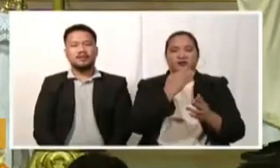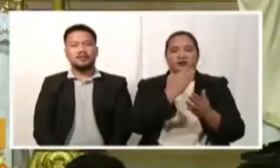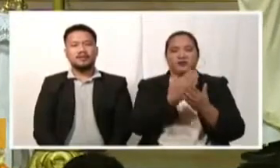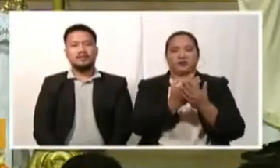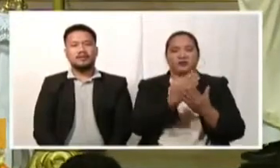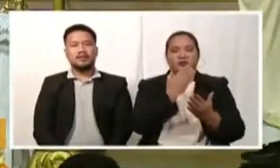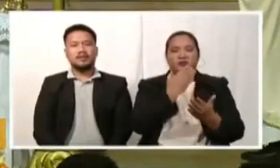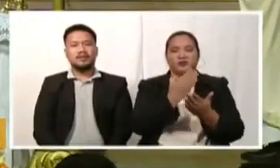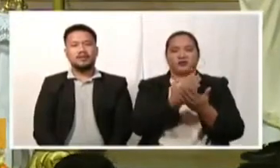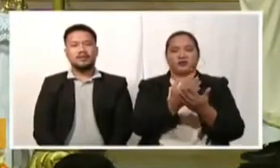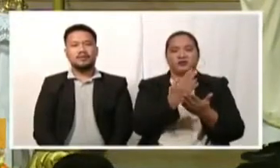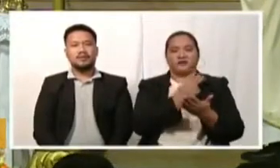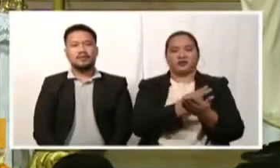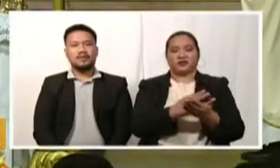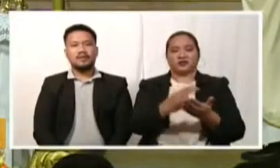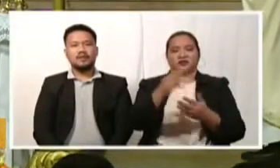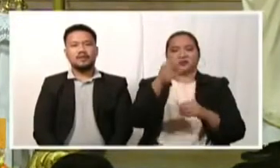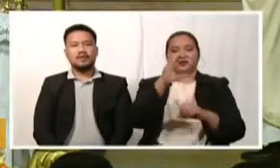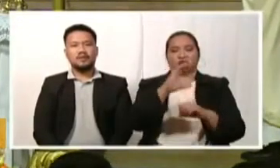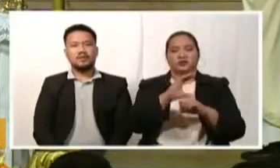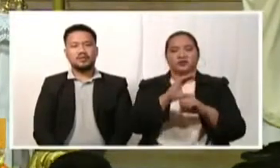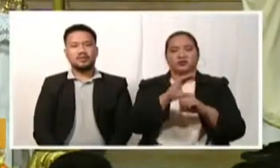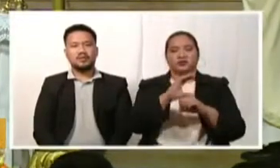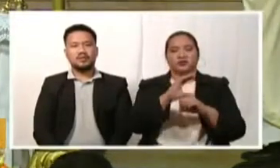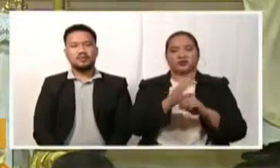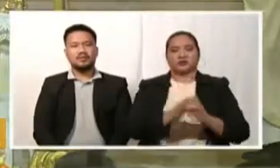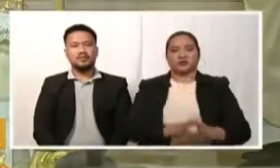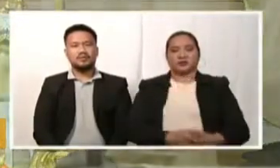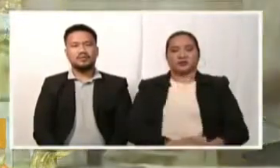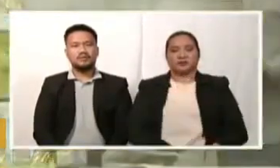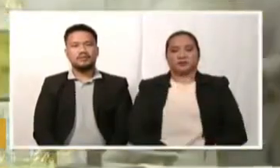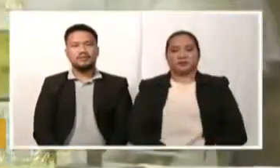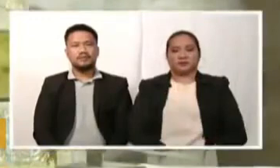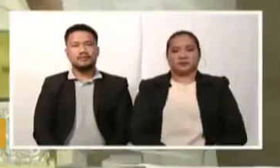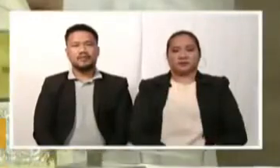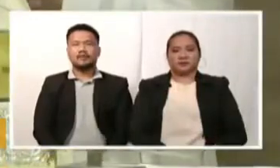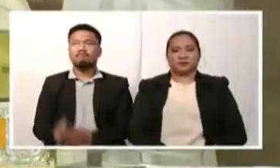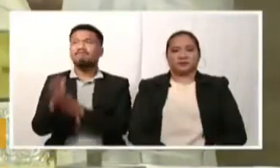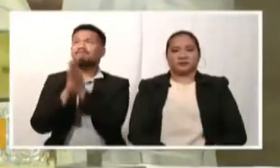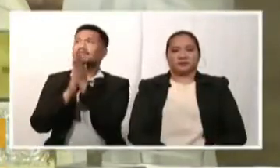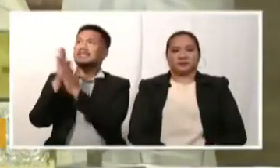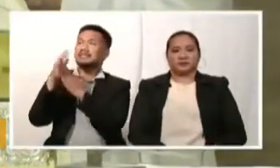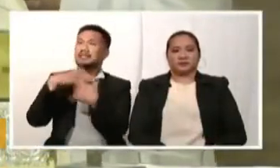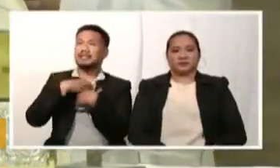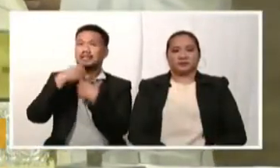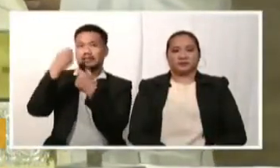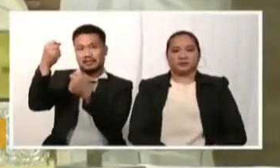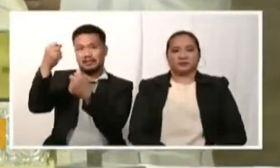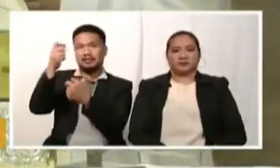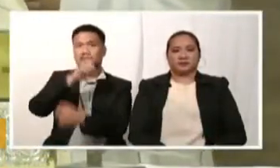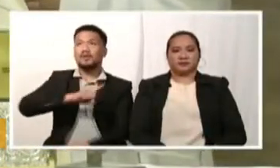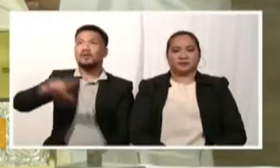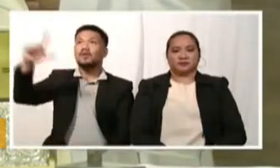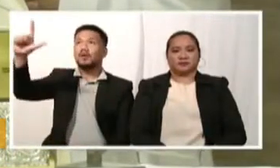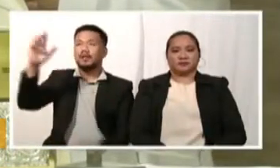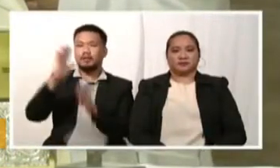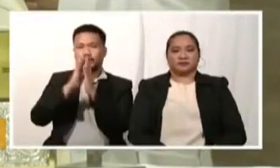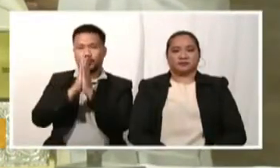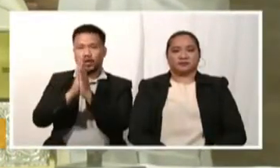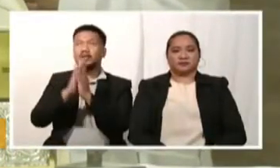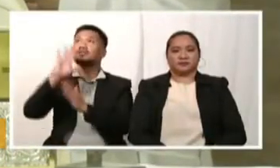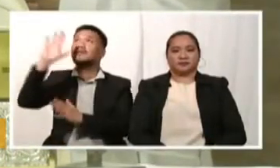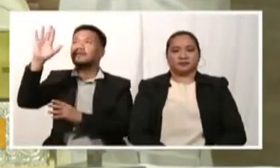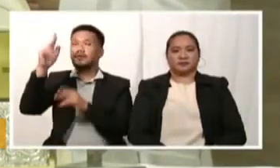for our good and the good of all His holy Church. Accept, we ask, O Lord, the prayers of